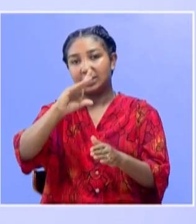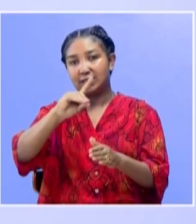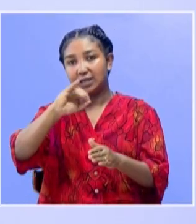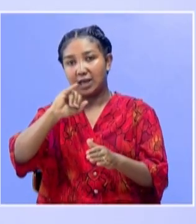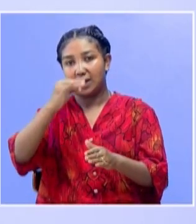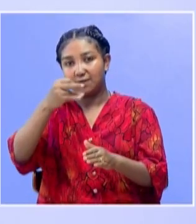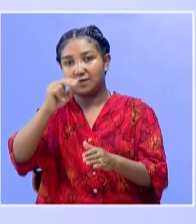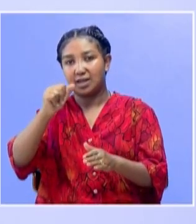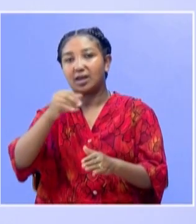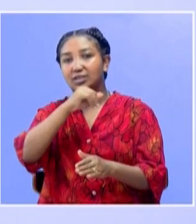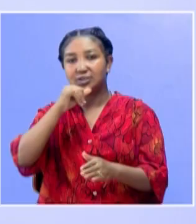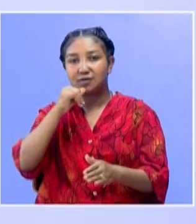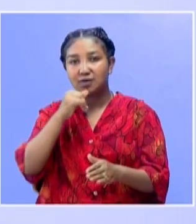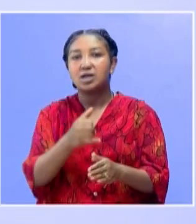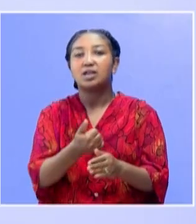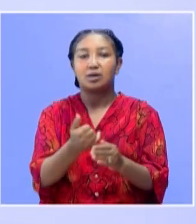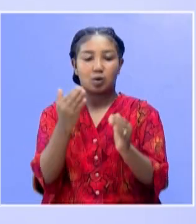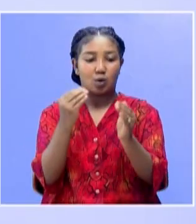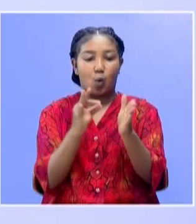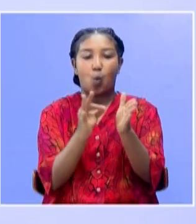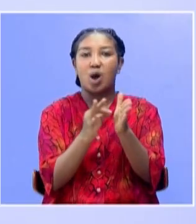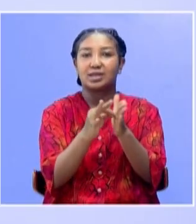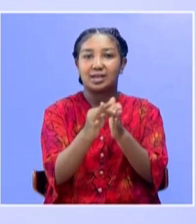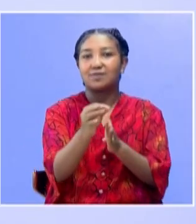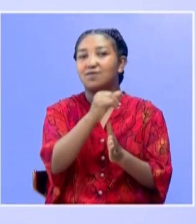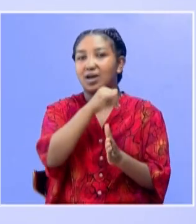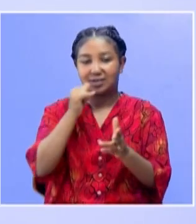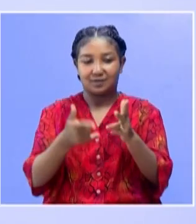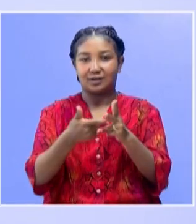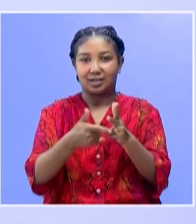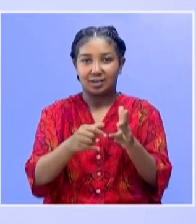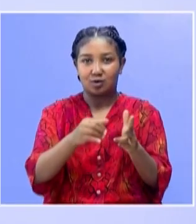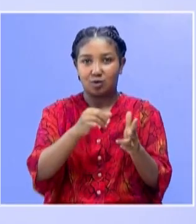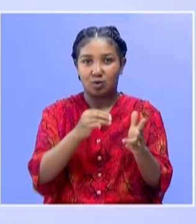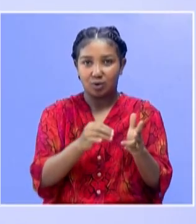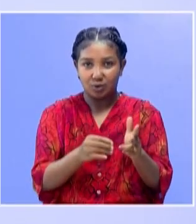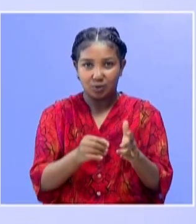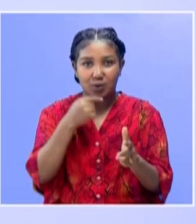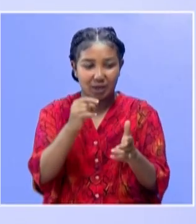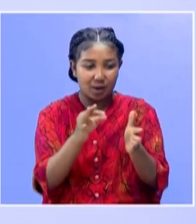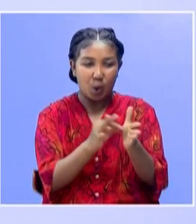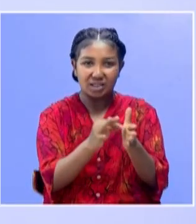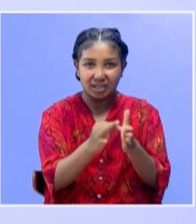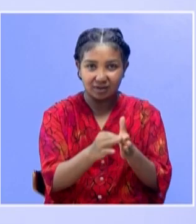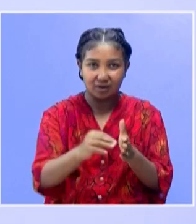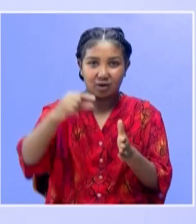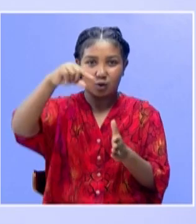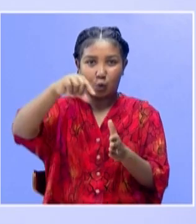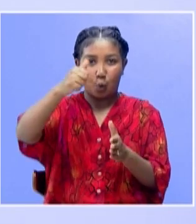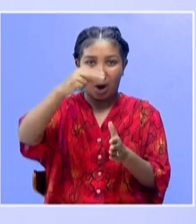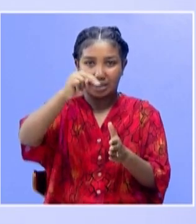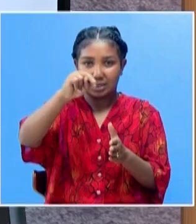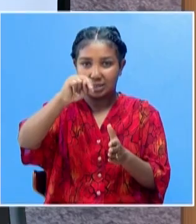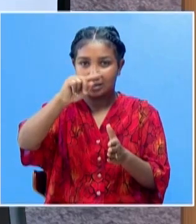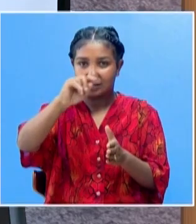adjectives. There are also these quantitative adjectives. When we say quantitative, quantity means